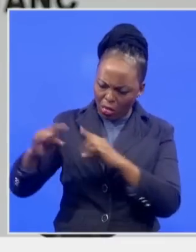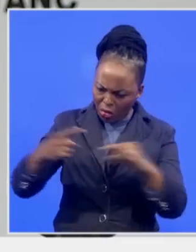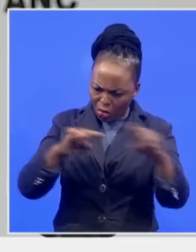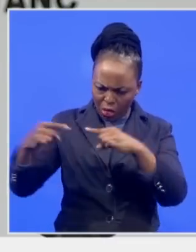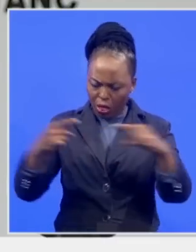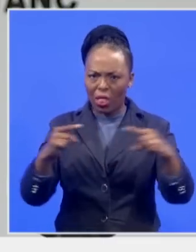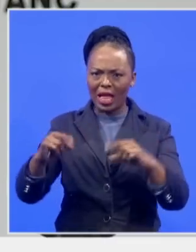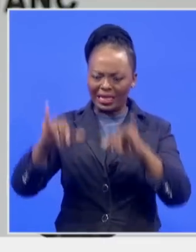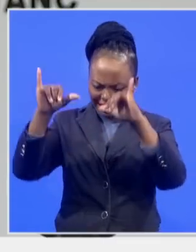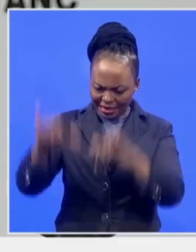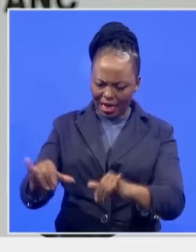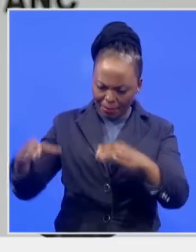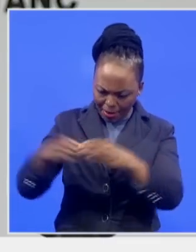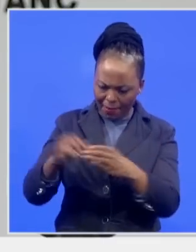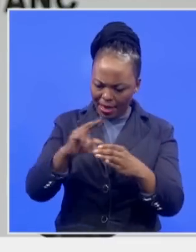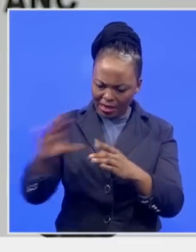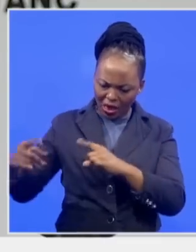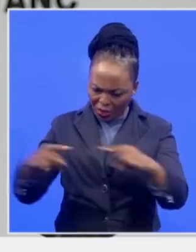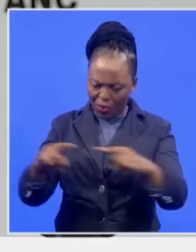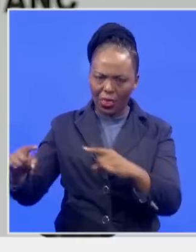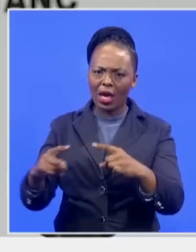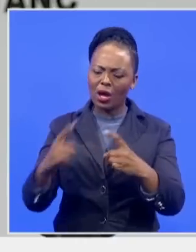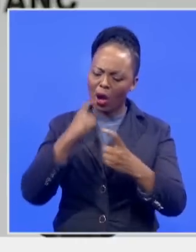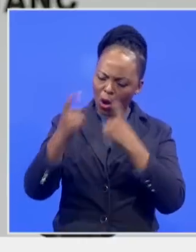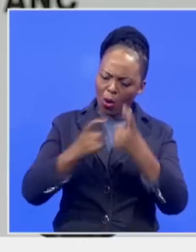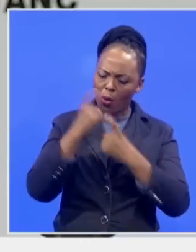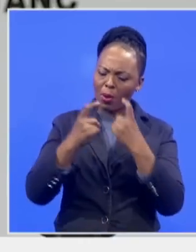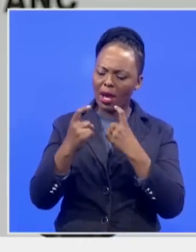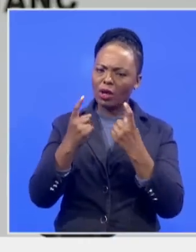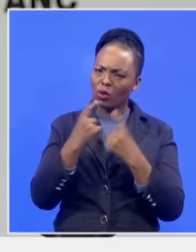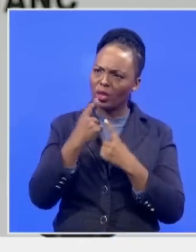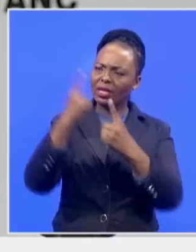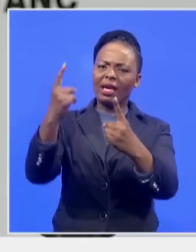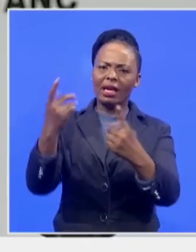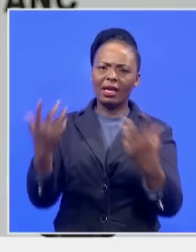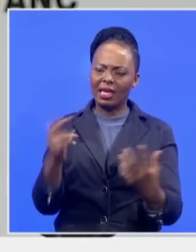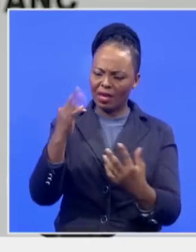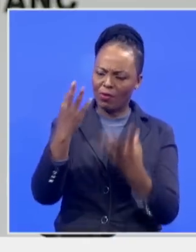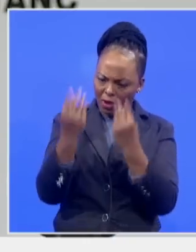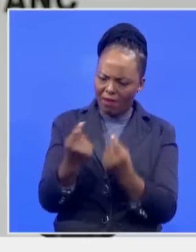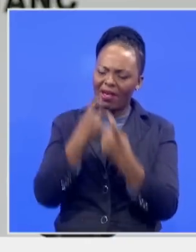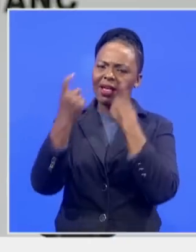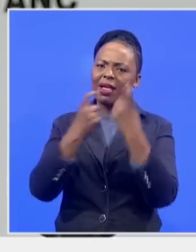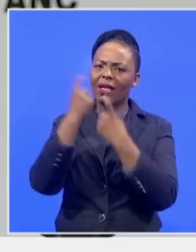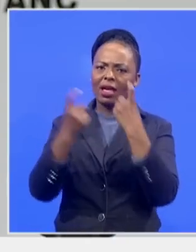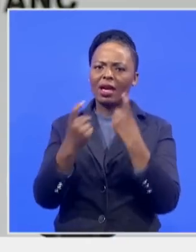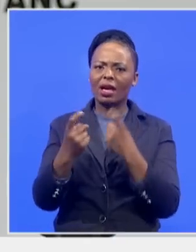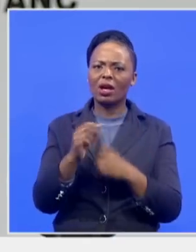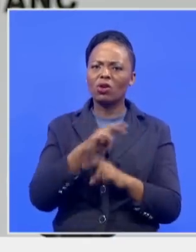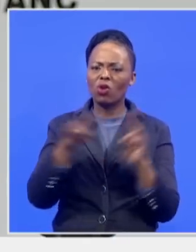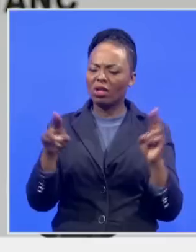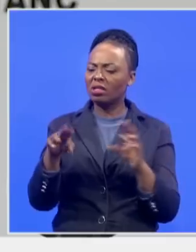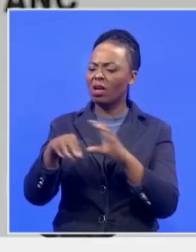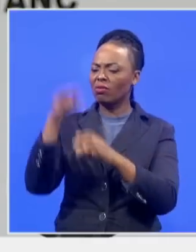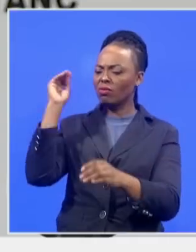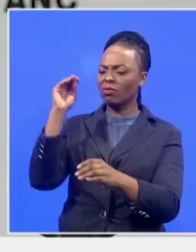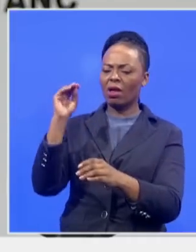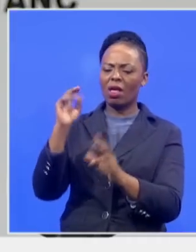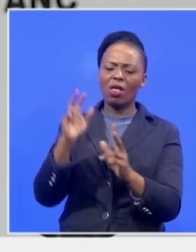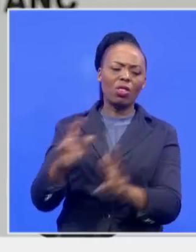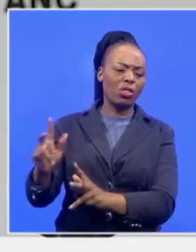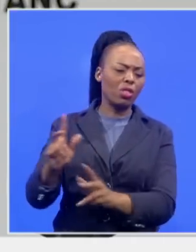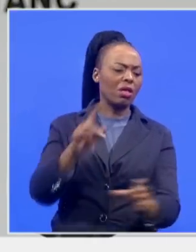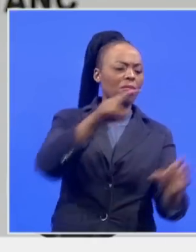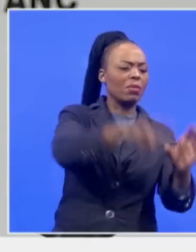and then you raise your grievances if there is any grievance. you don't go and vote for the opposition.